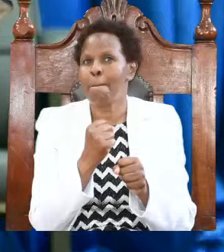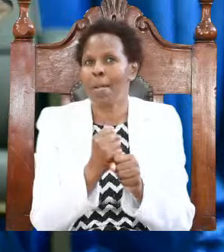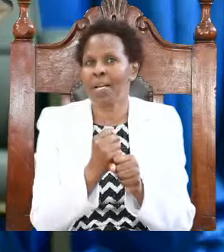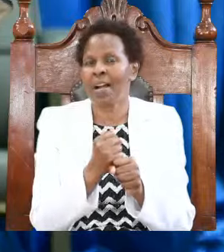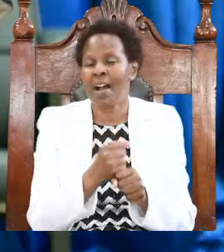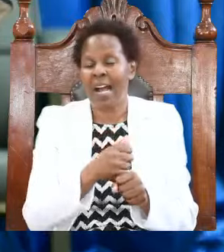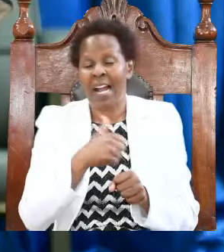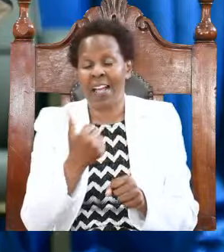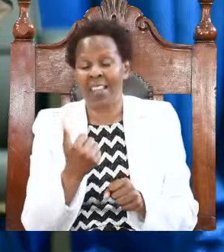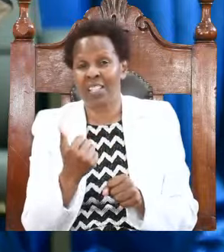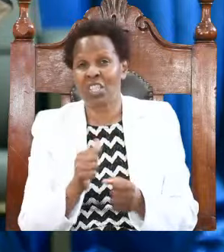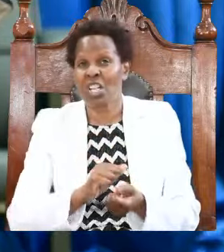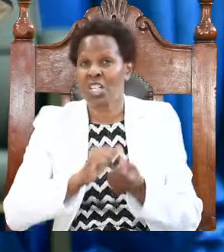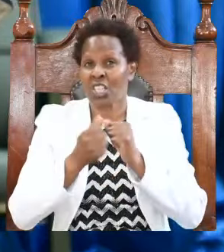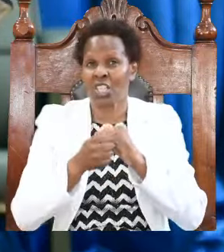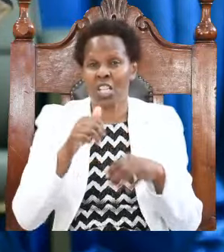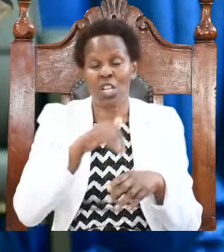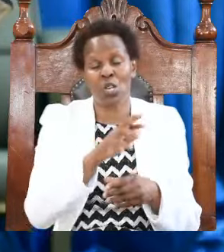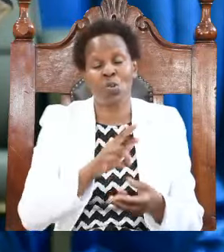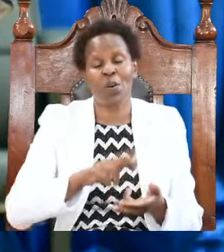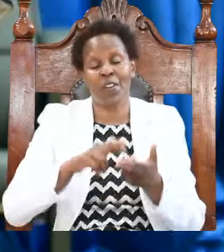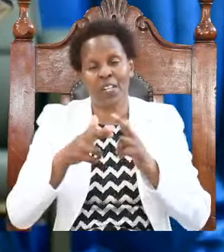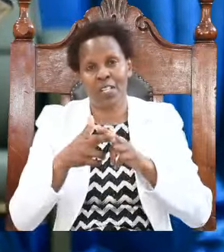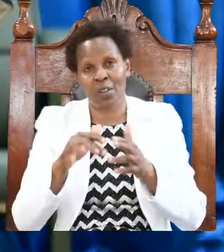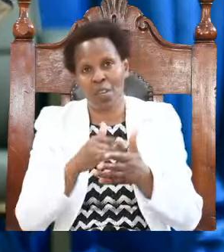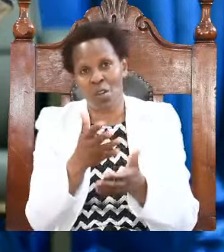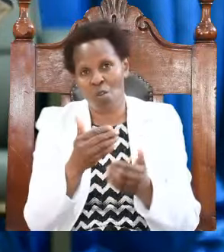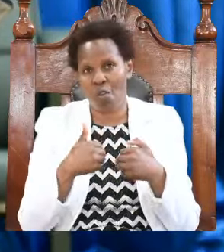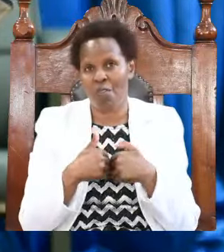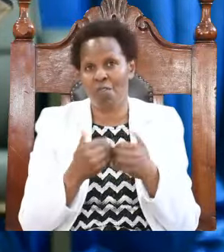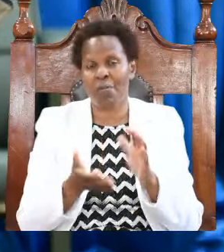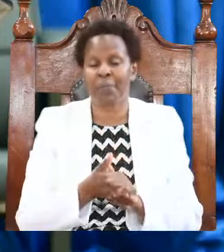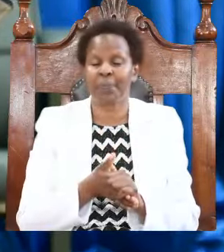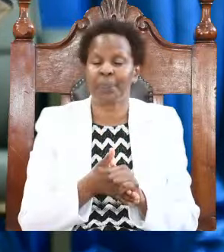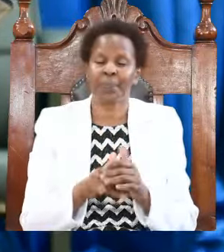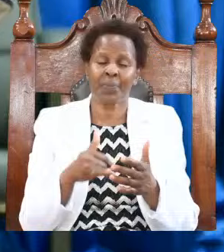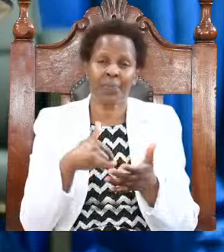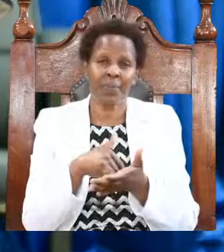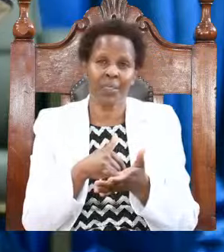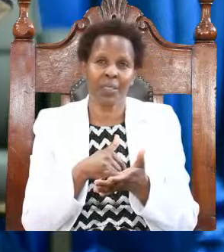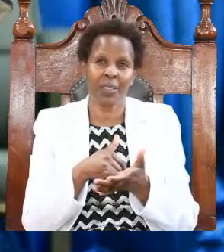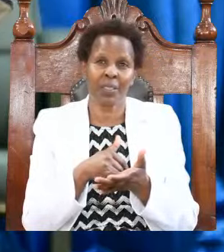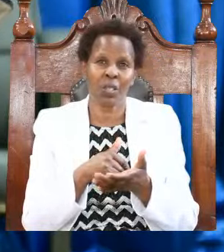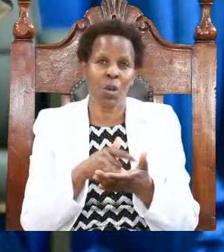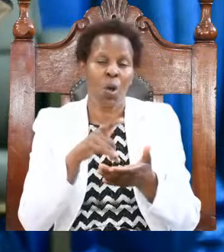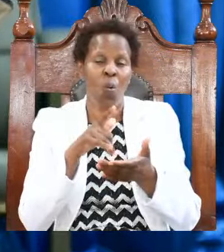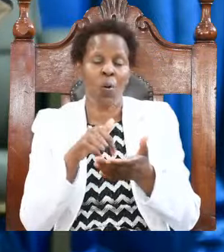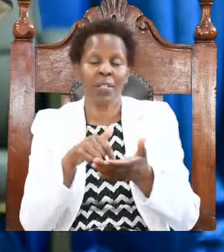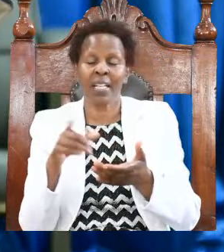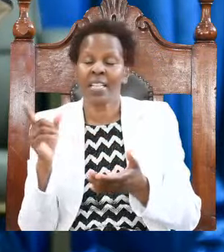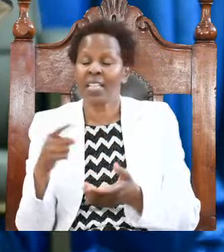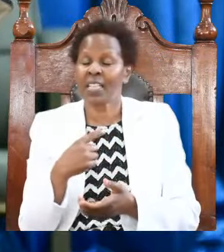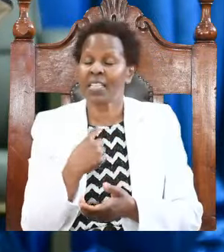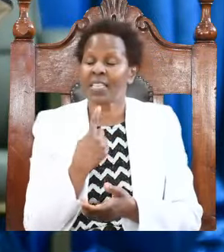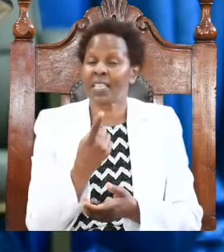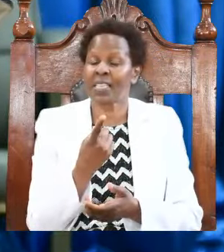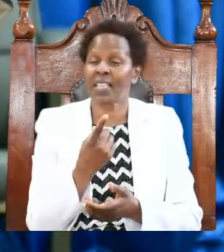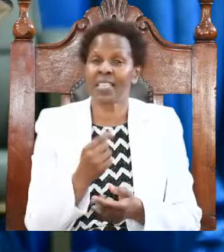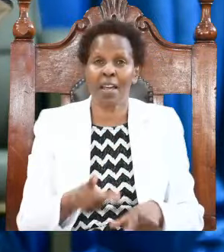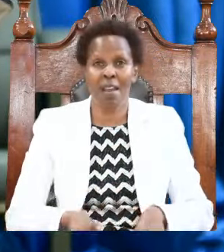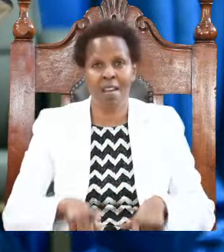impact in the relationships that we have. And it's basically what we would call